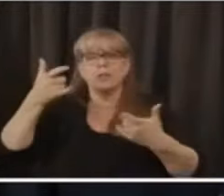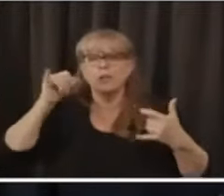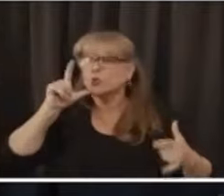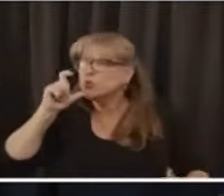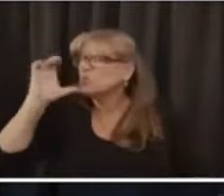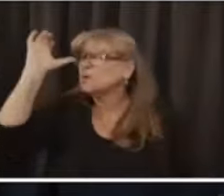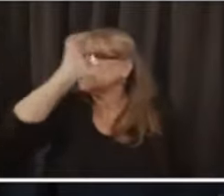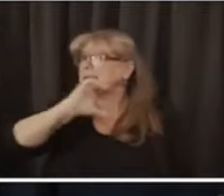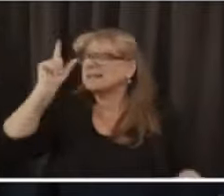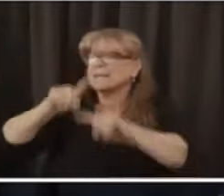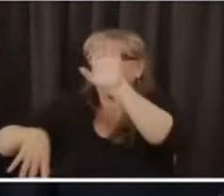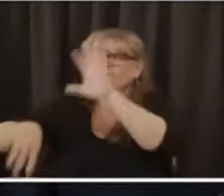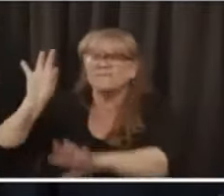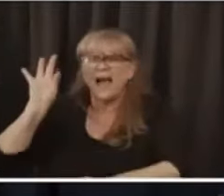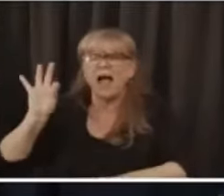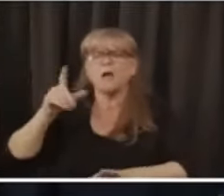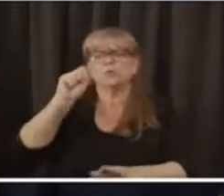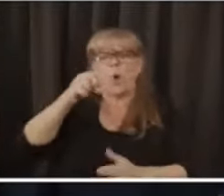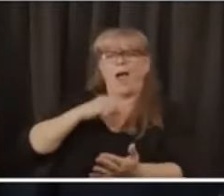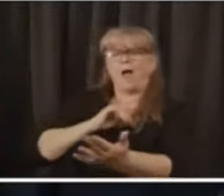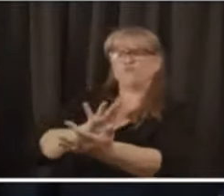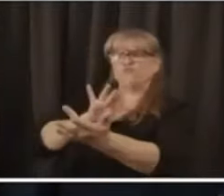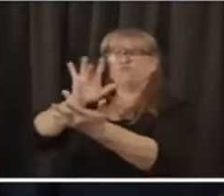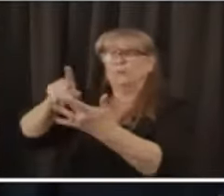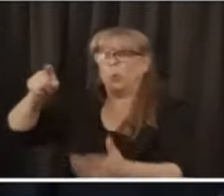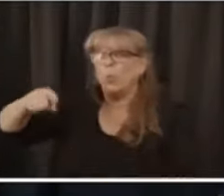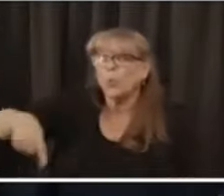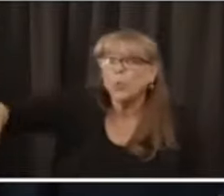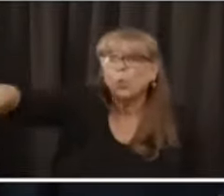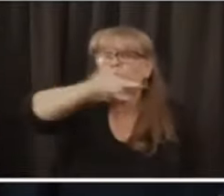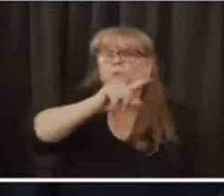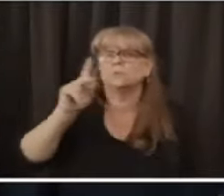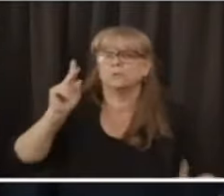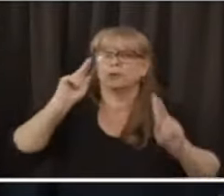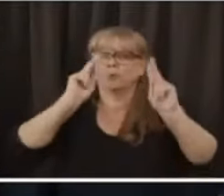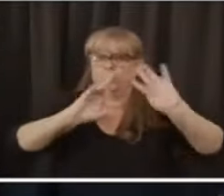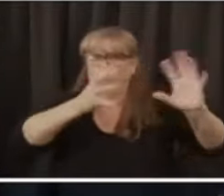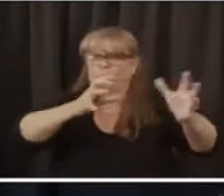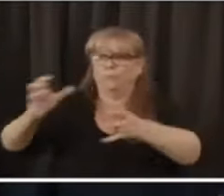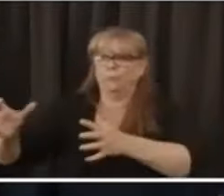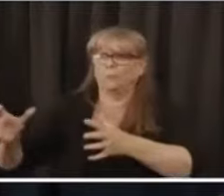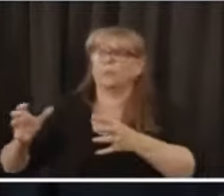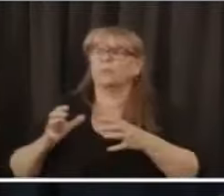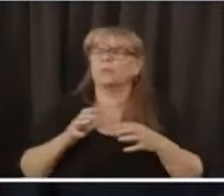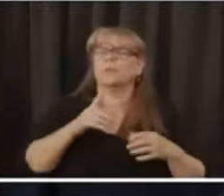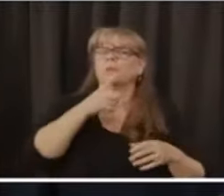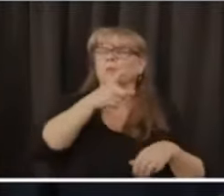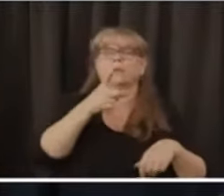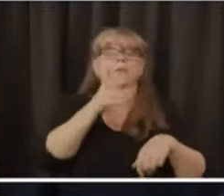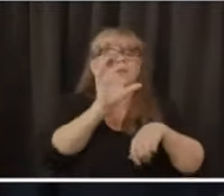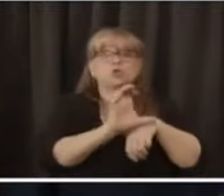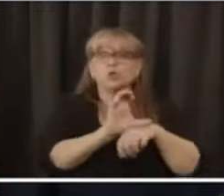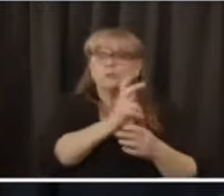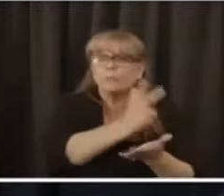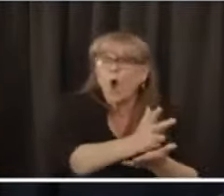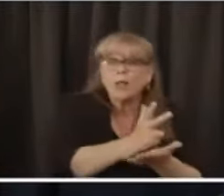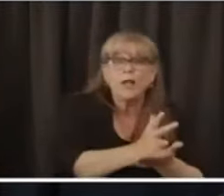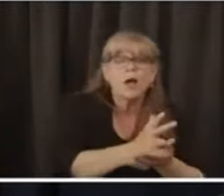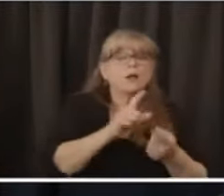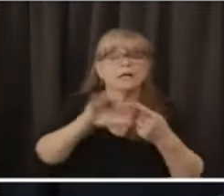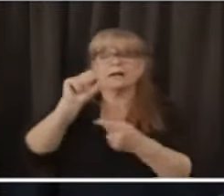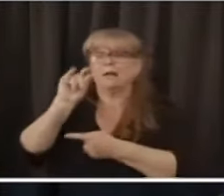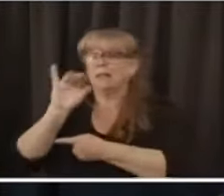you reach those people? We've had over 200 equity clinics in church parking lots with community